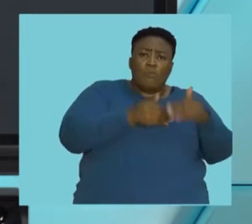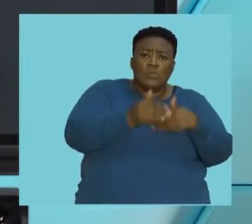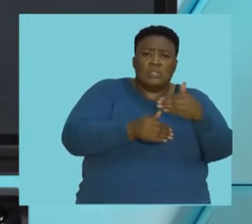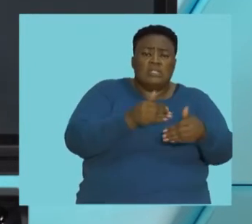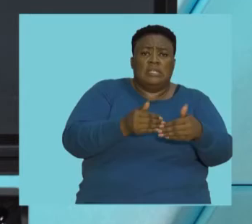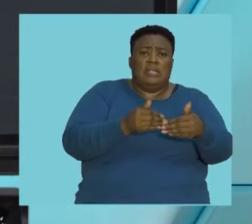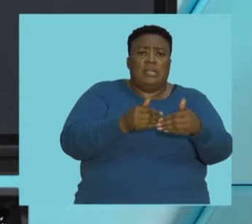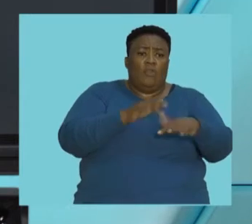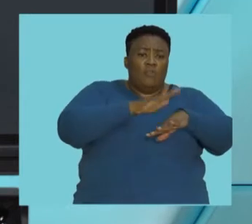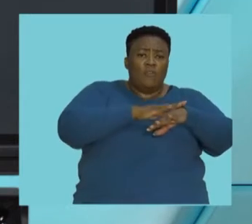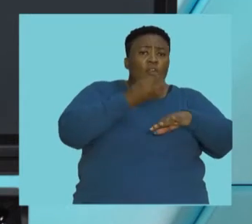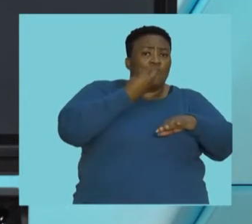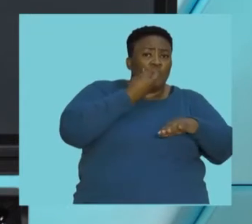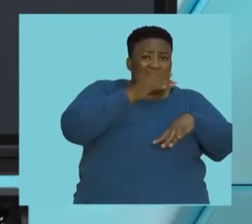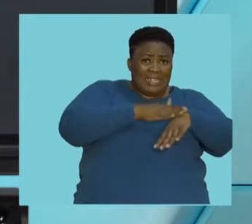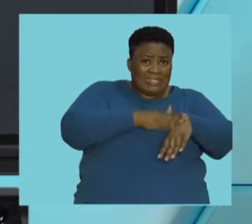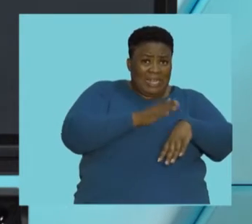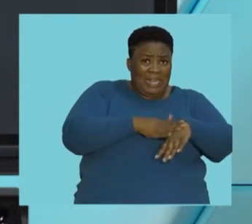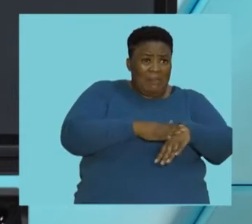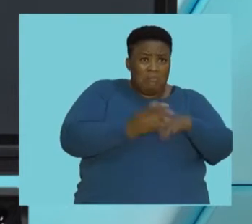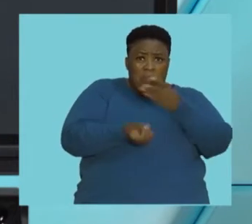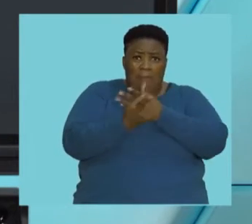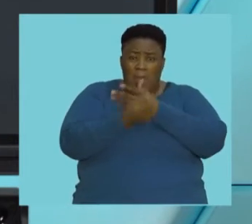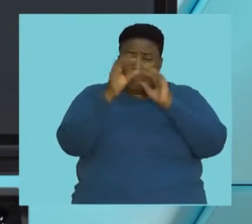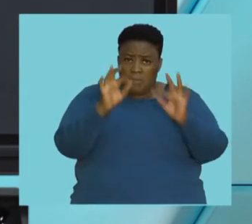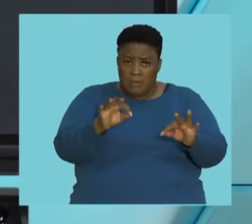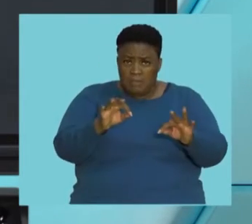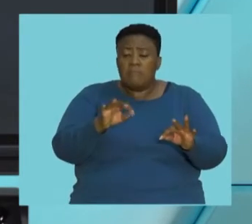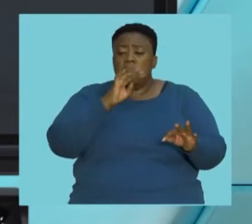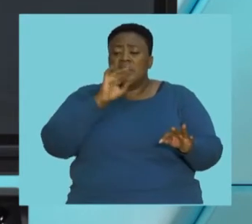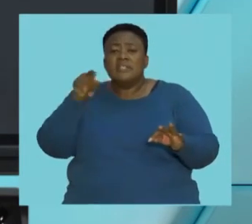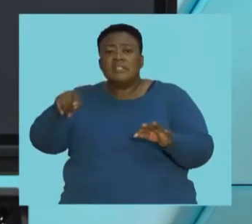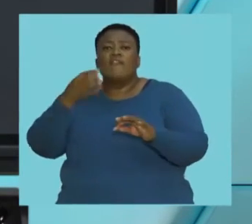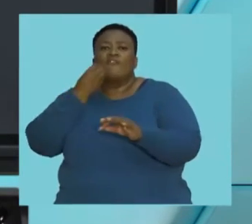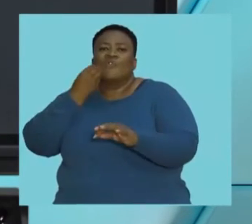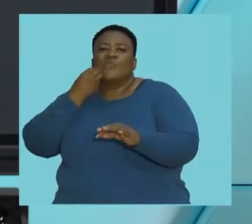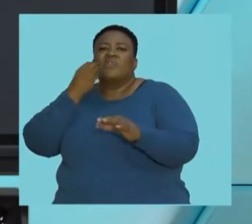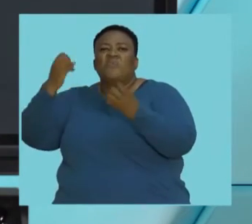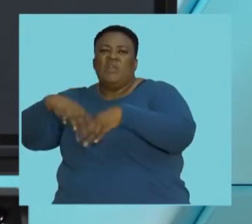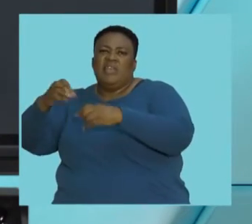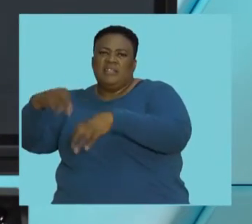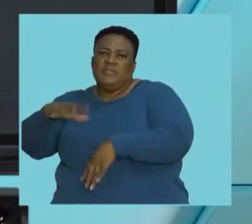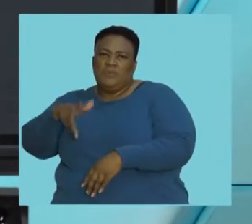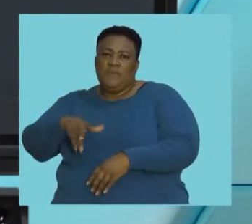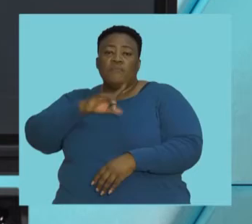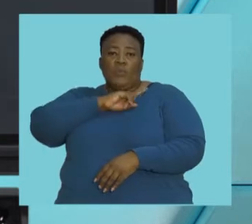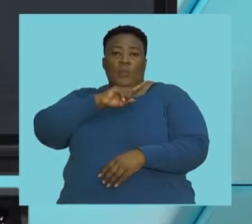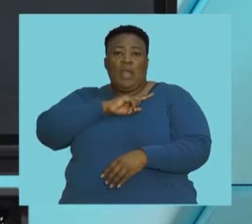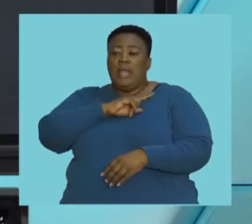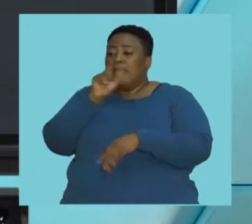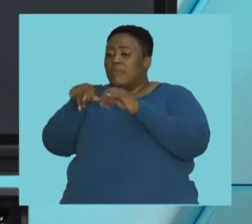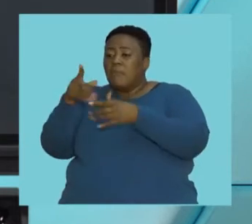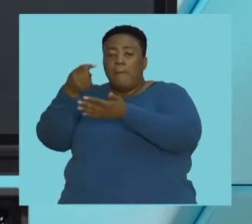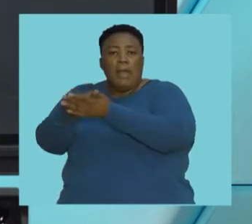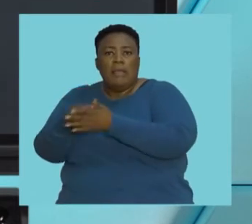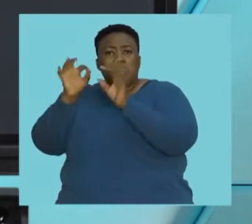that food does not occur efficiently, we will experience food that will be wasted. Why? Because that food does not reach